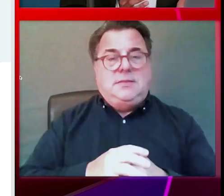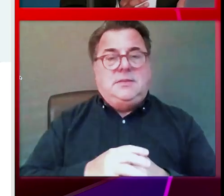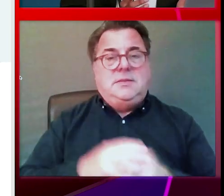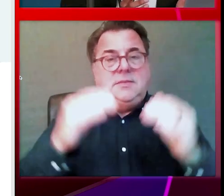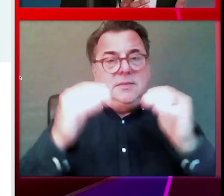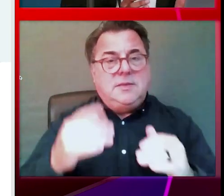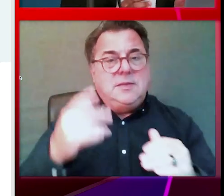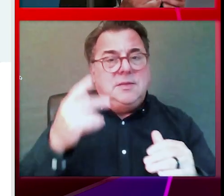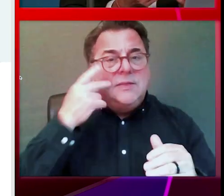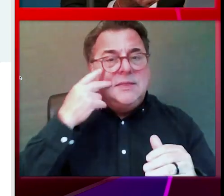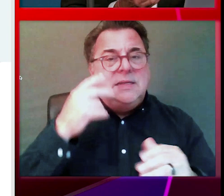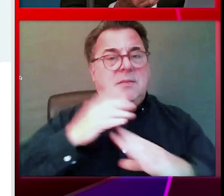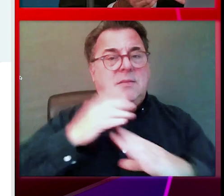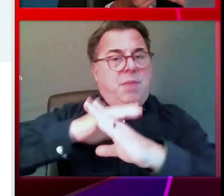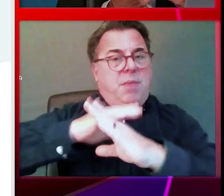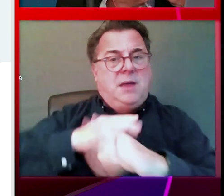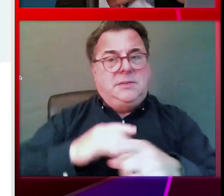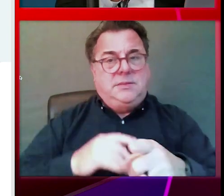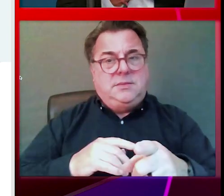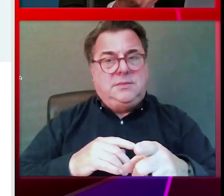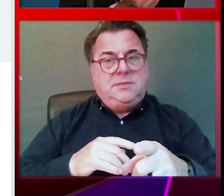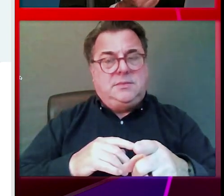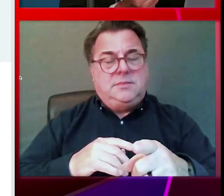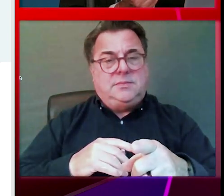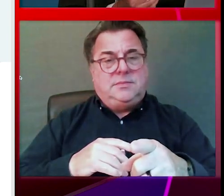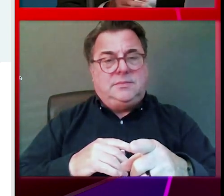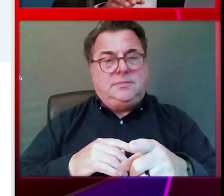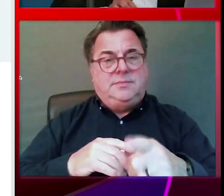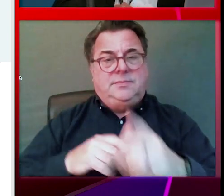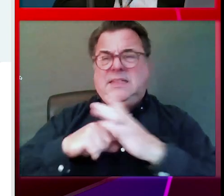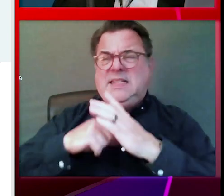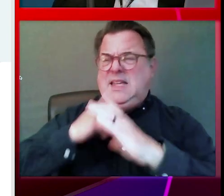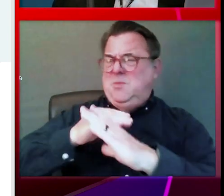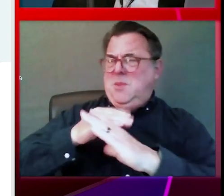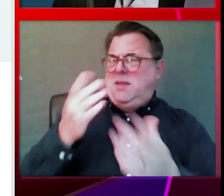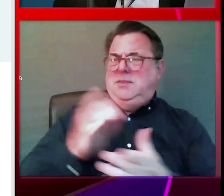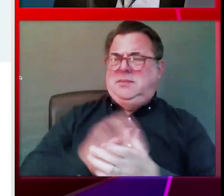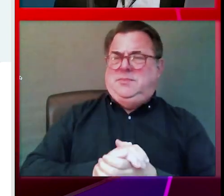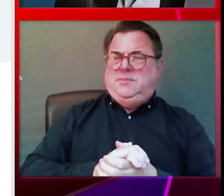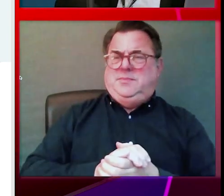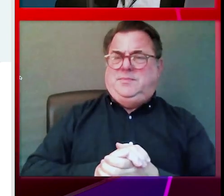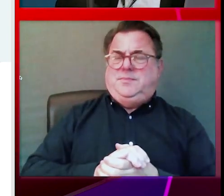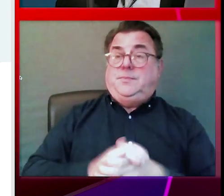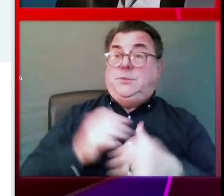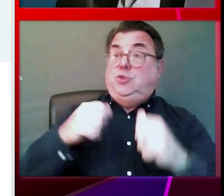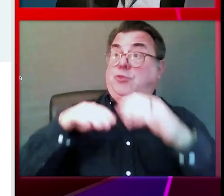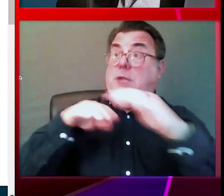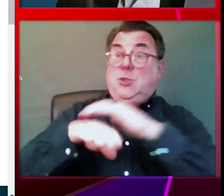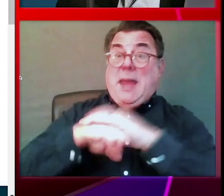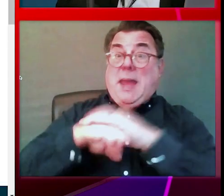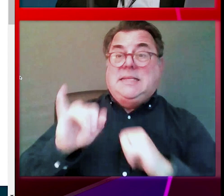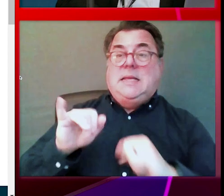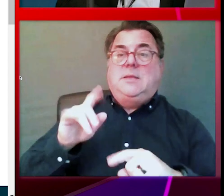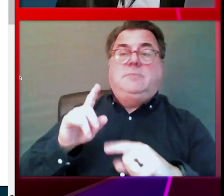key is blocked. And we're going to say that since the key is blocked, if we try to access that object we just saw,